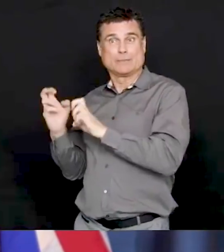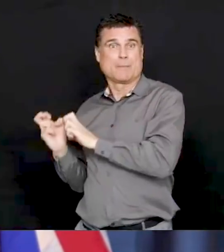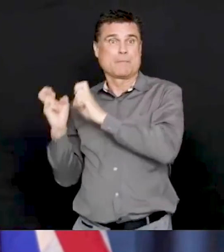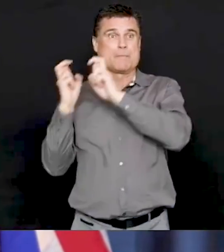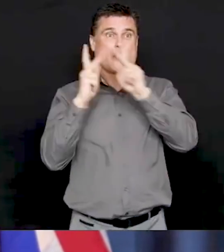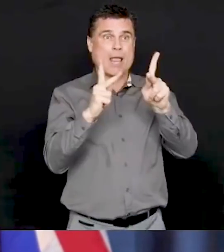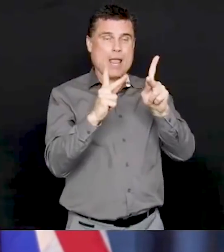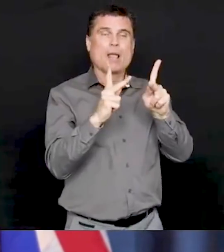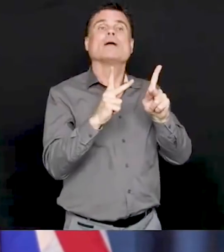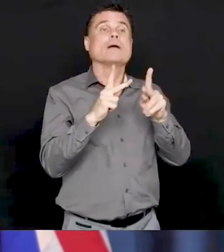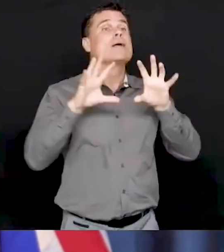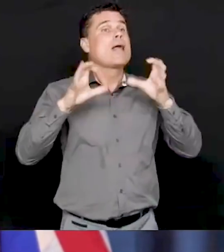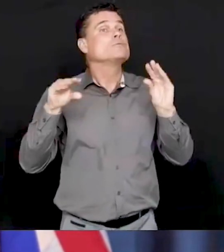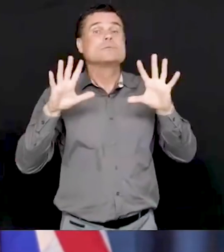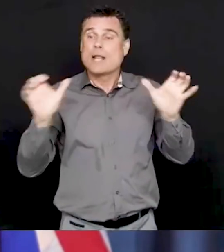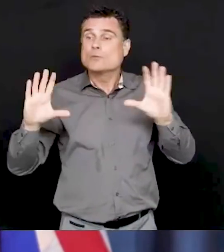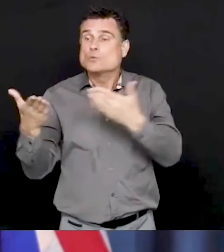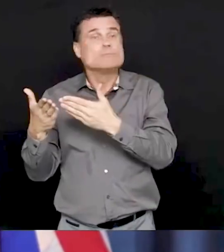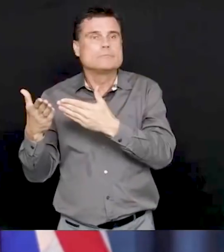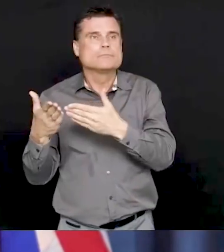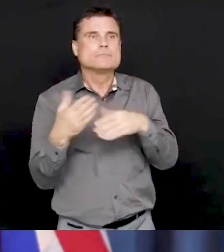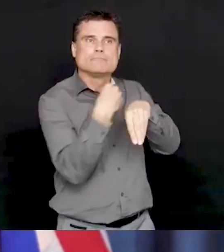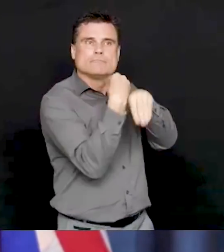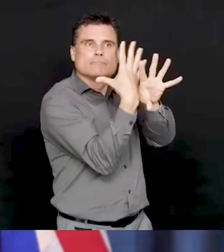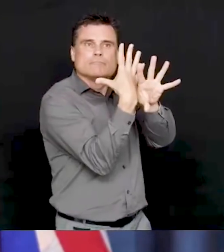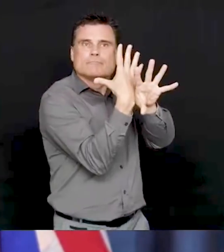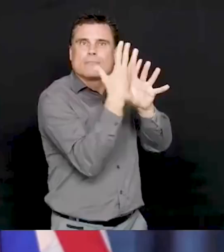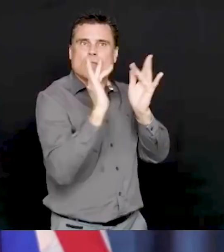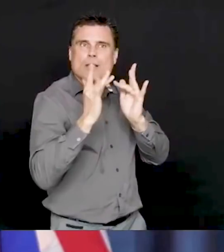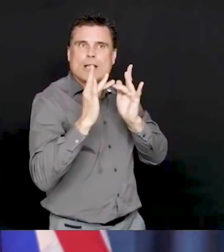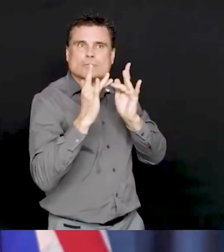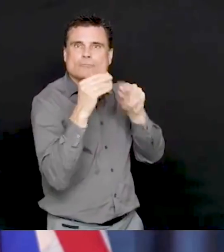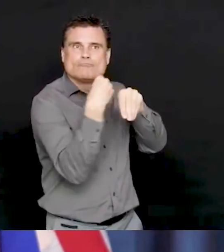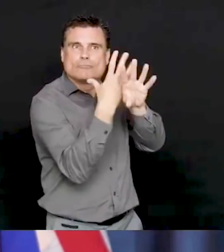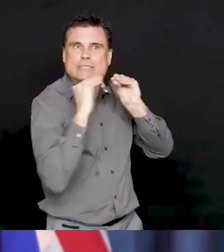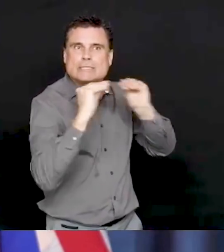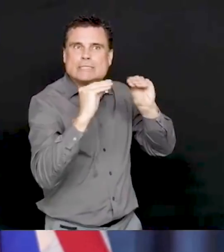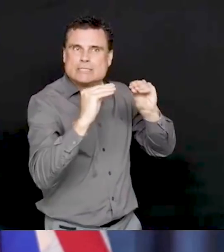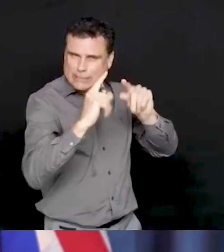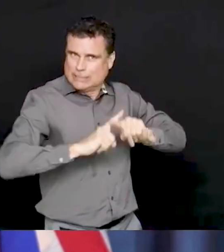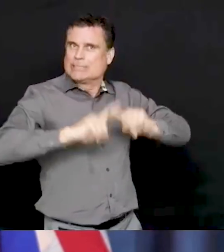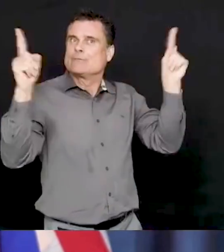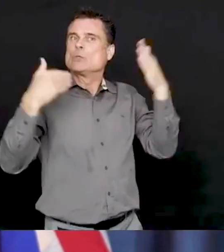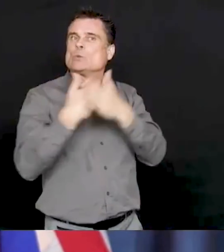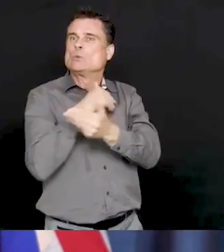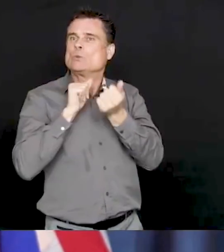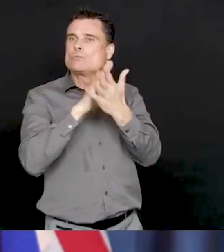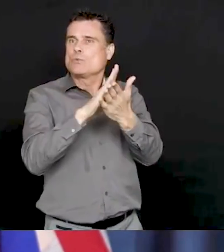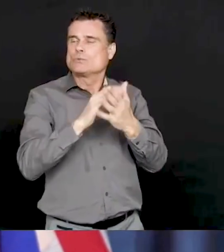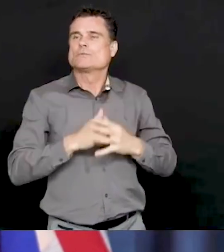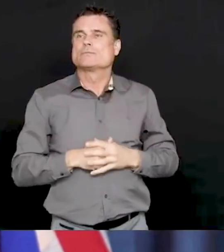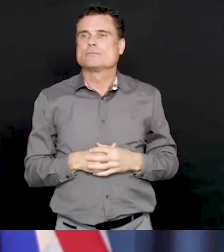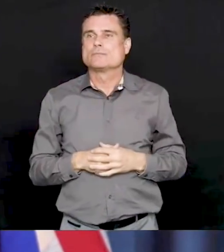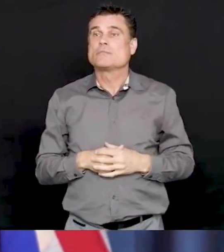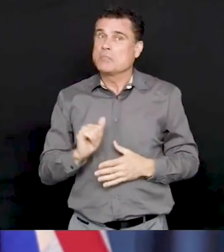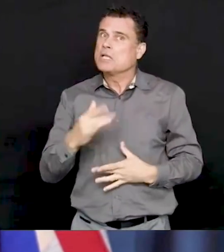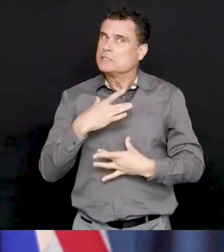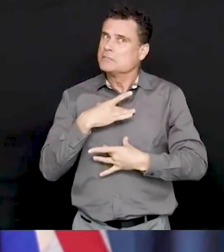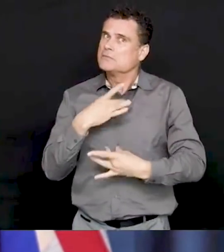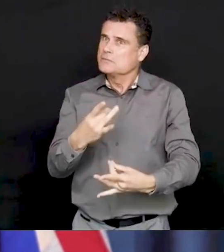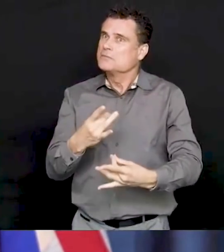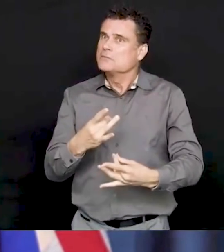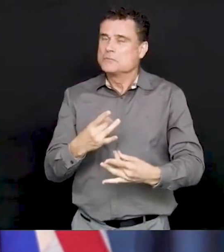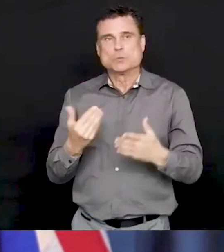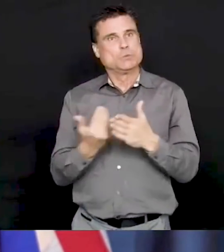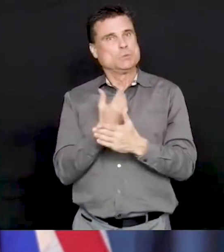social connections that they get through schooling, even though they're apart. So I encourage parents really to incorporate